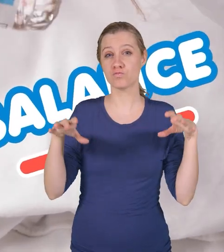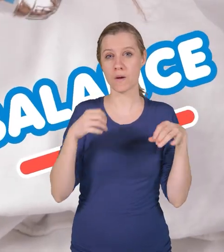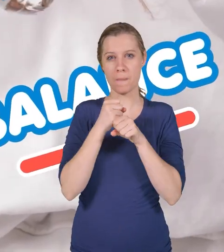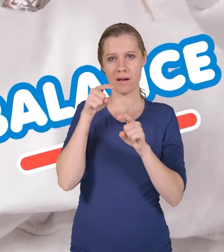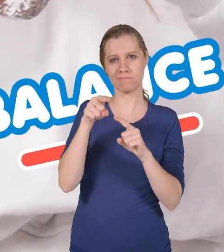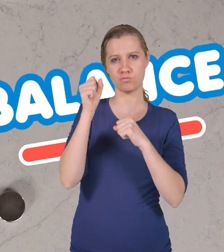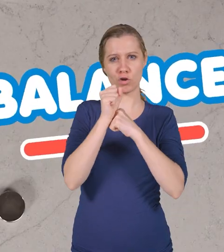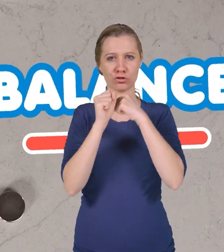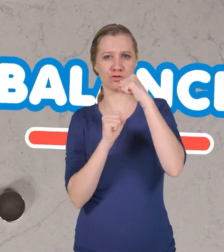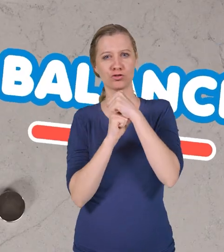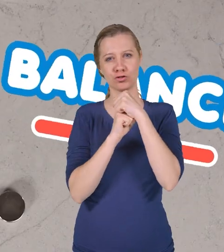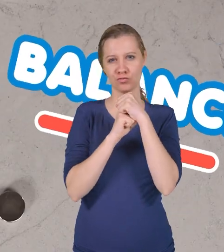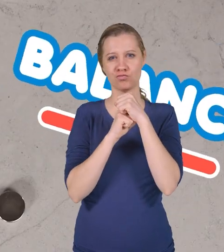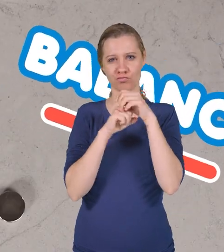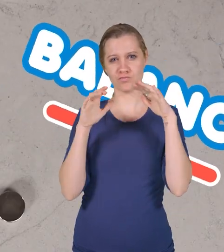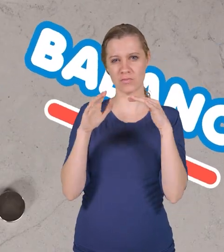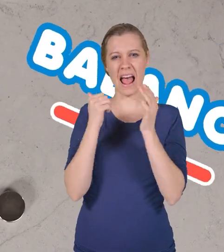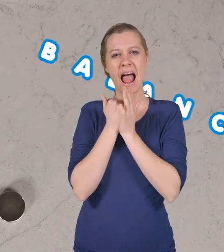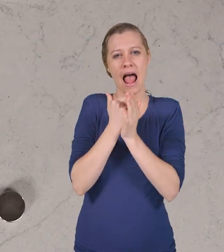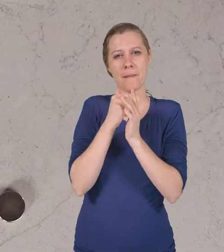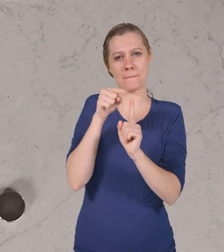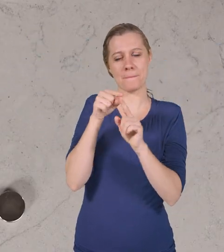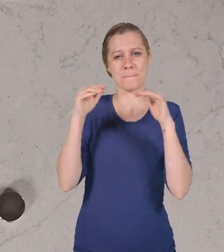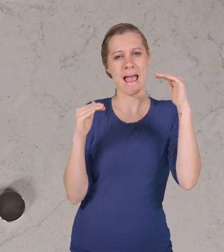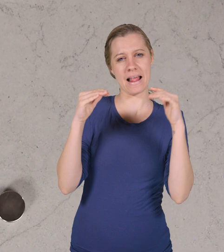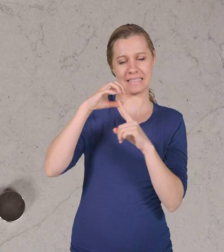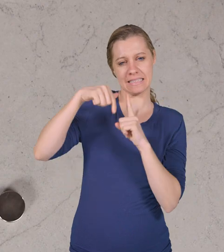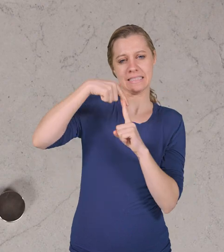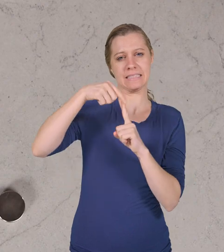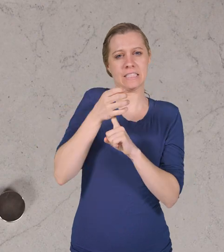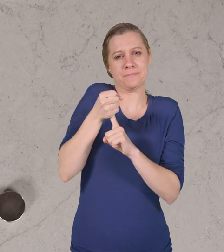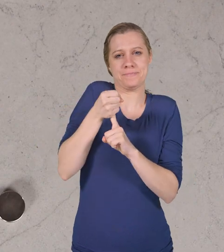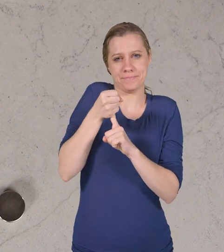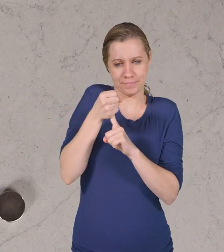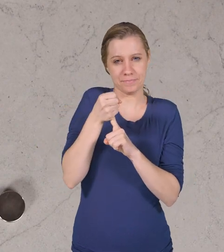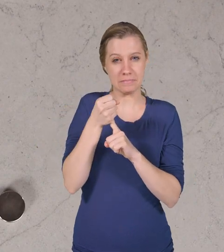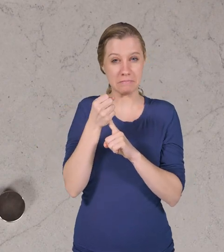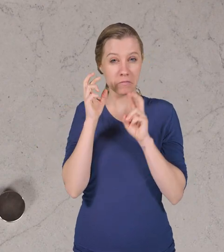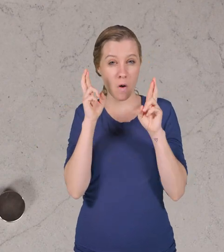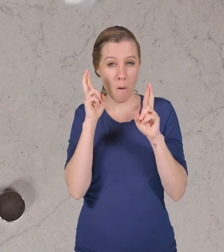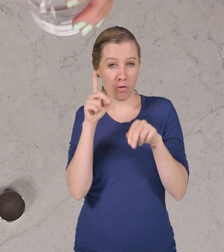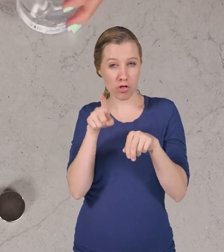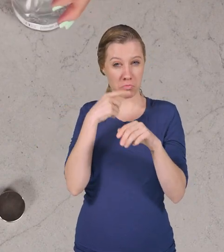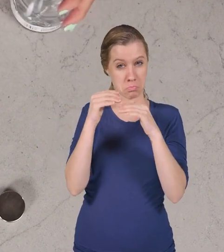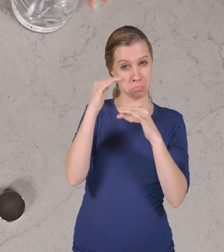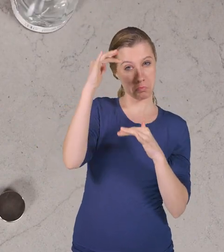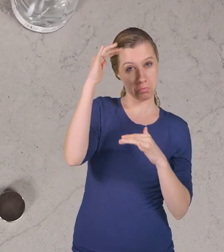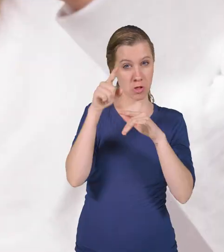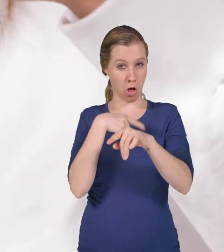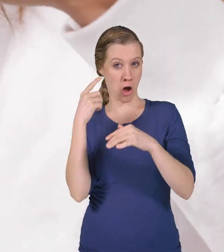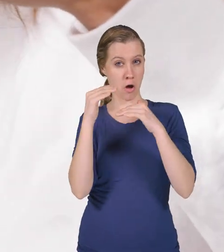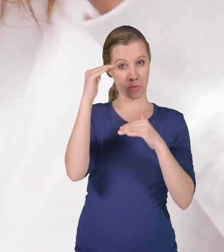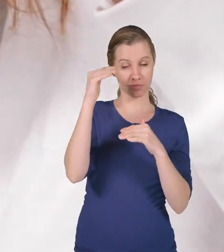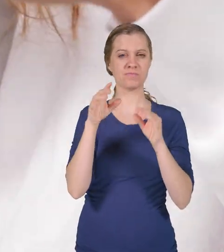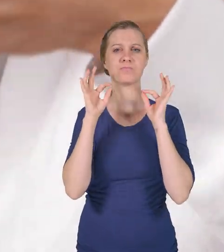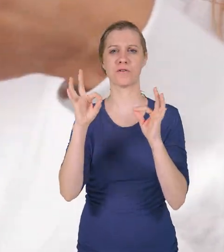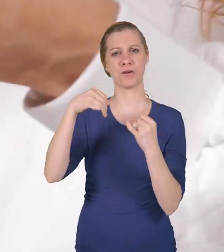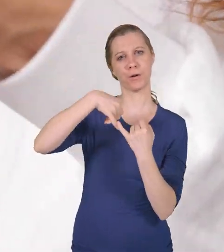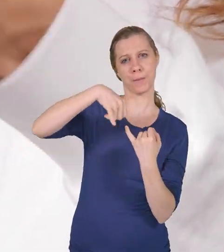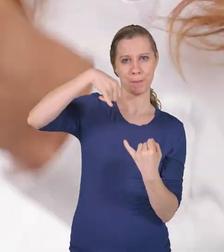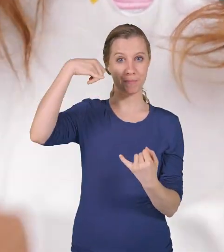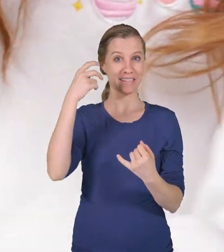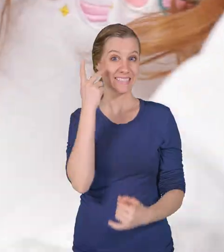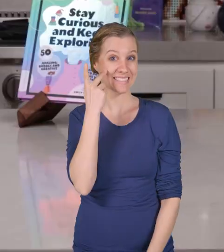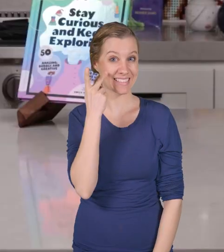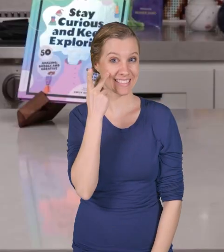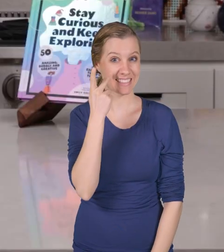do to make this structured will help you with that balance. Let's see if that's gonna be long enough. So we have a good